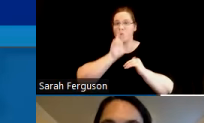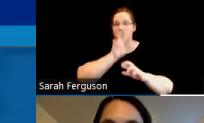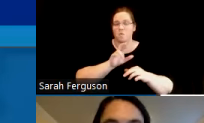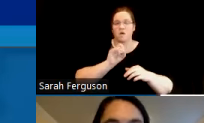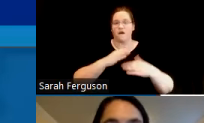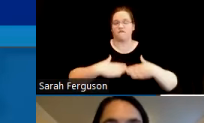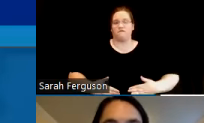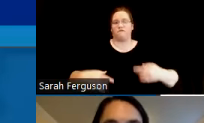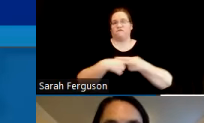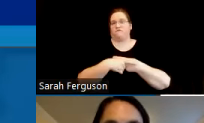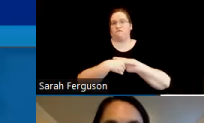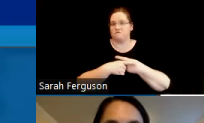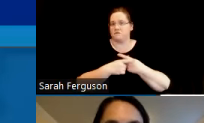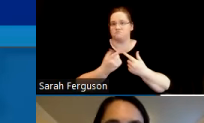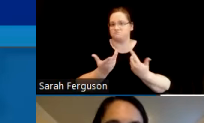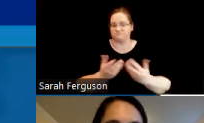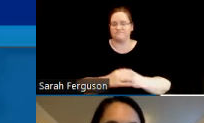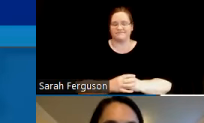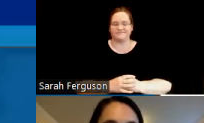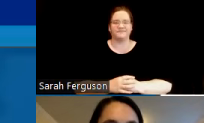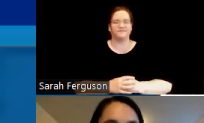effects. Next slide, please.